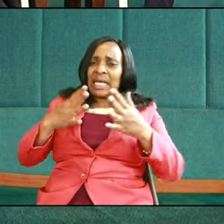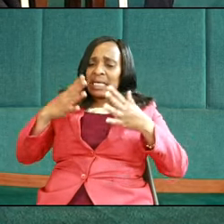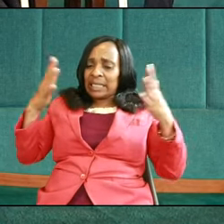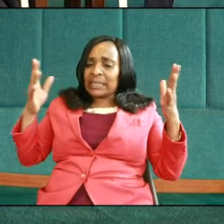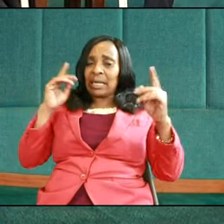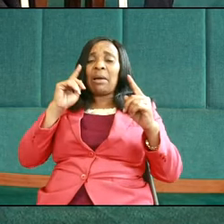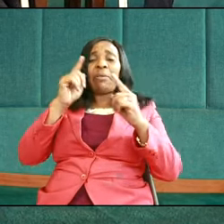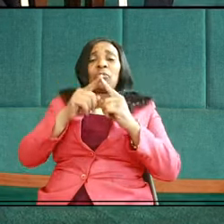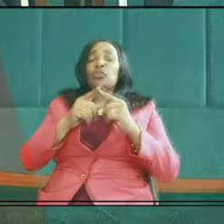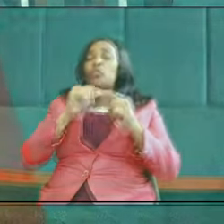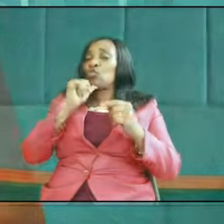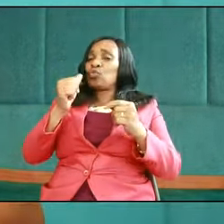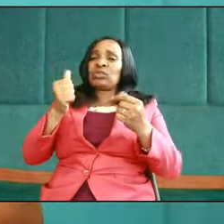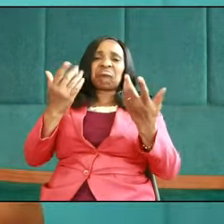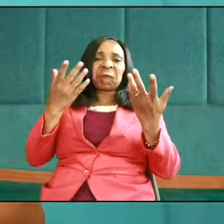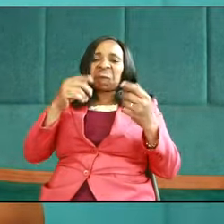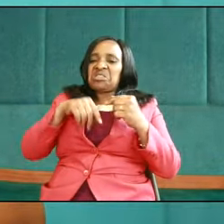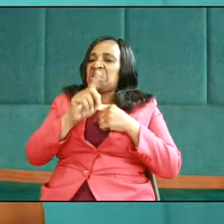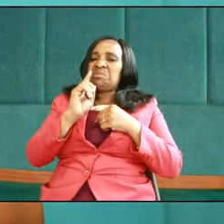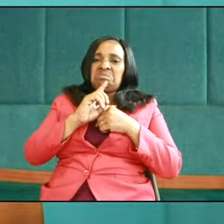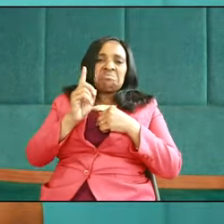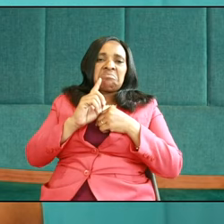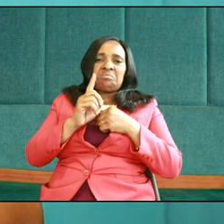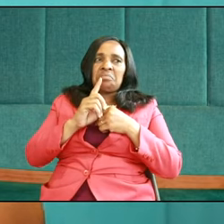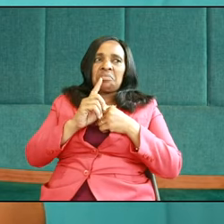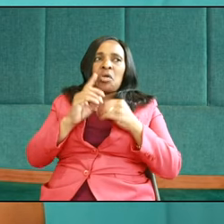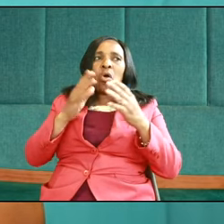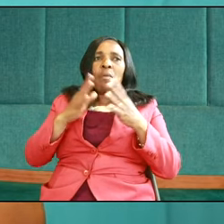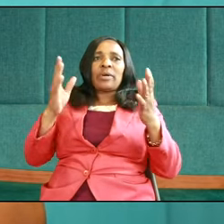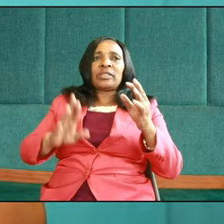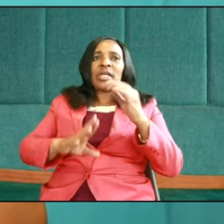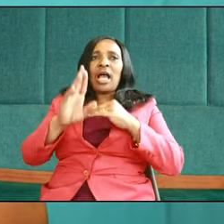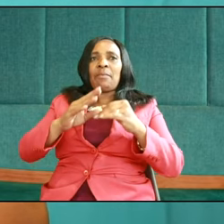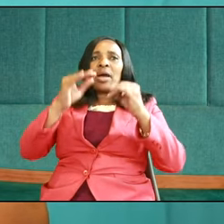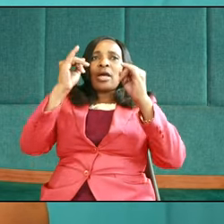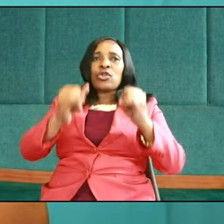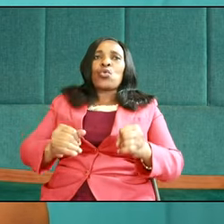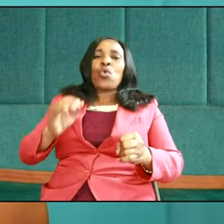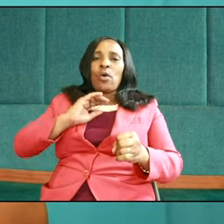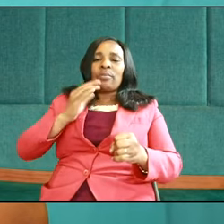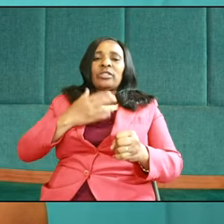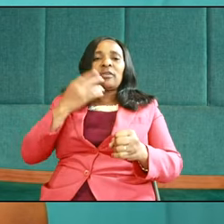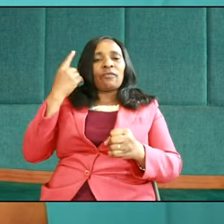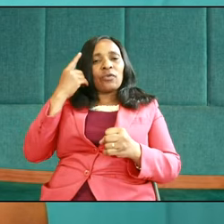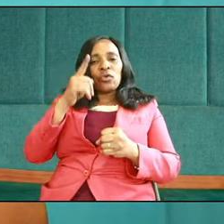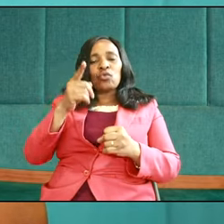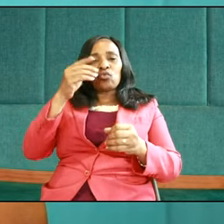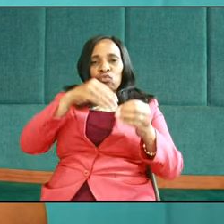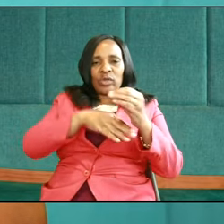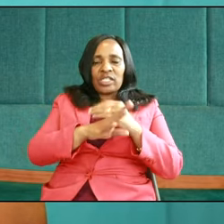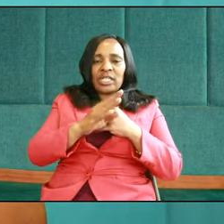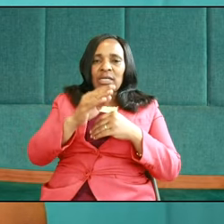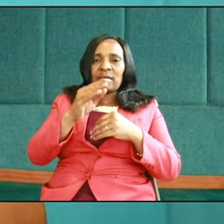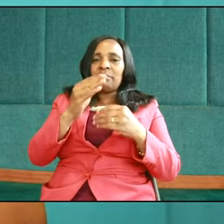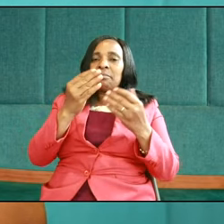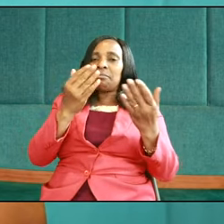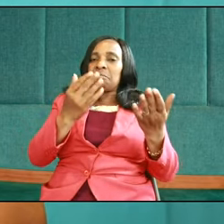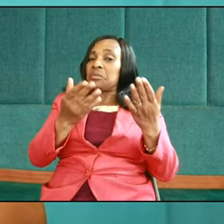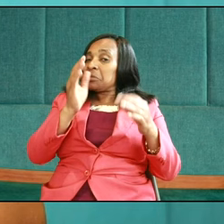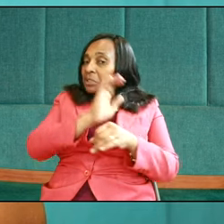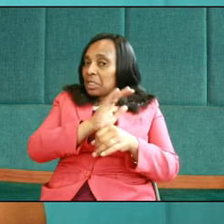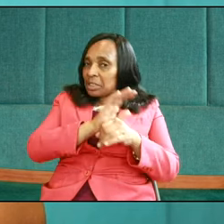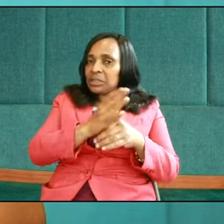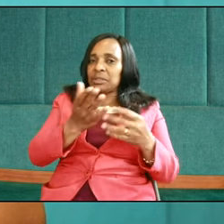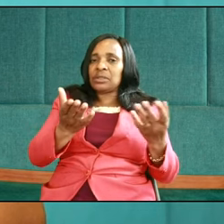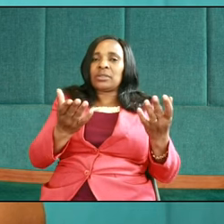purpose, not just living for yourself. It also opens up a new community for you to enter the church.